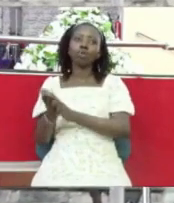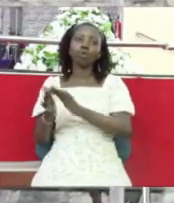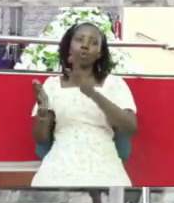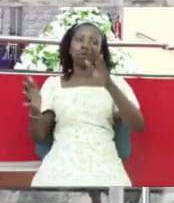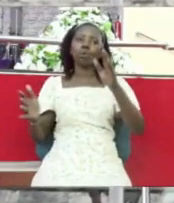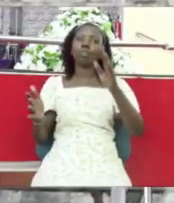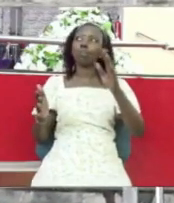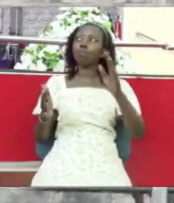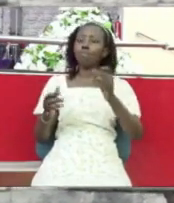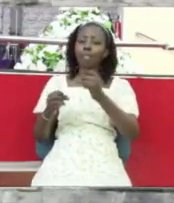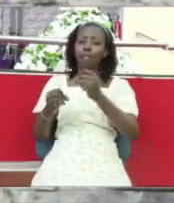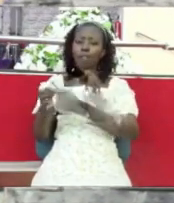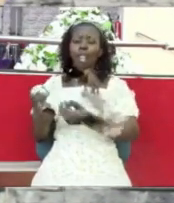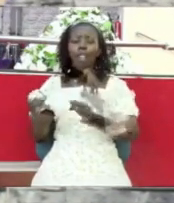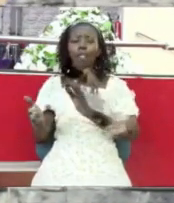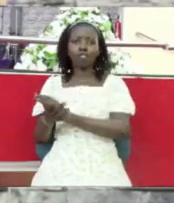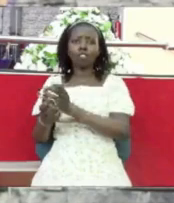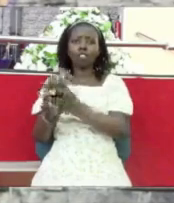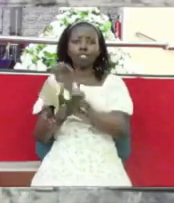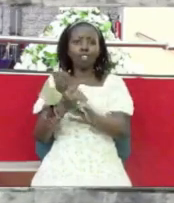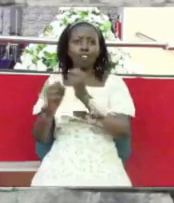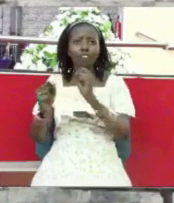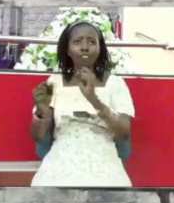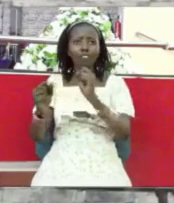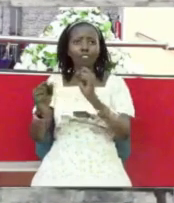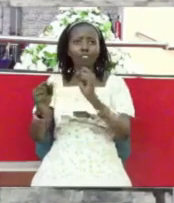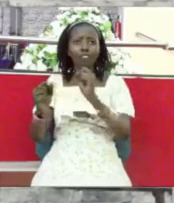The end of salvation is glorification.